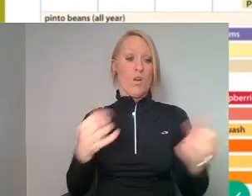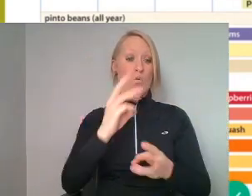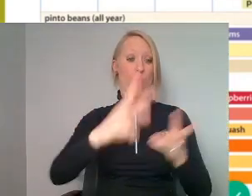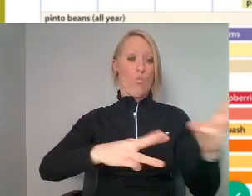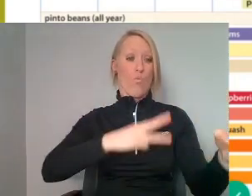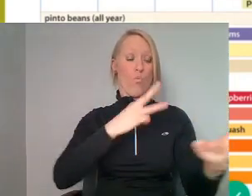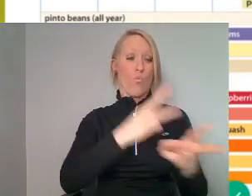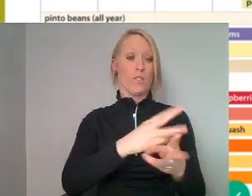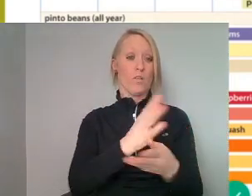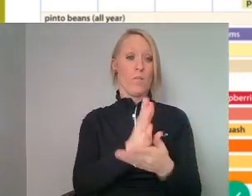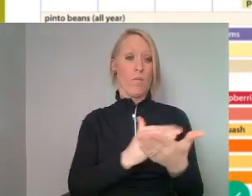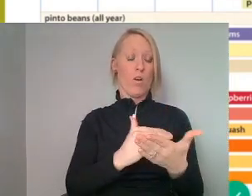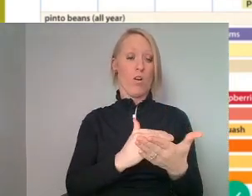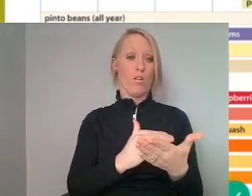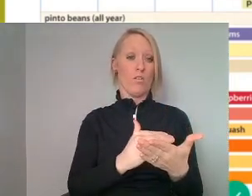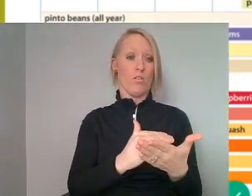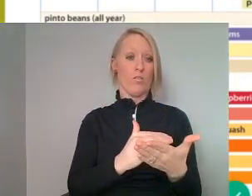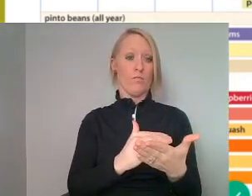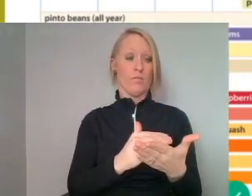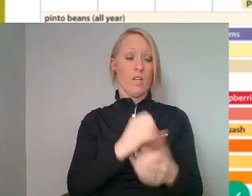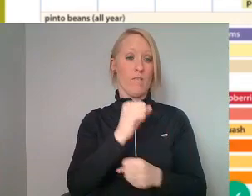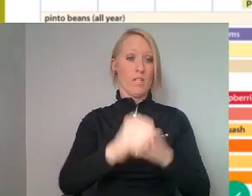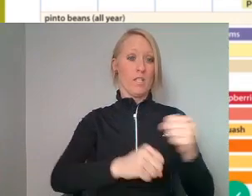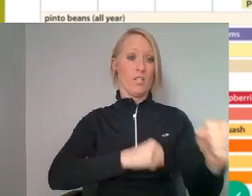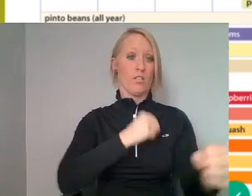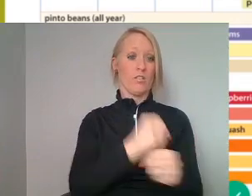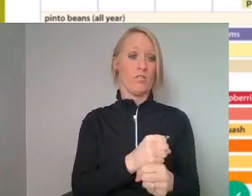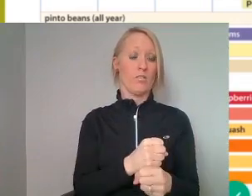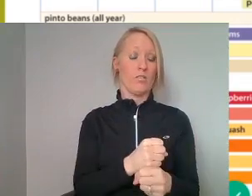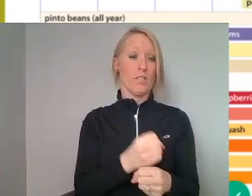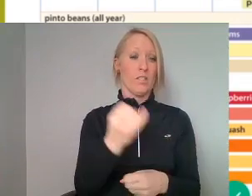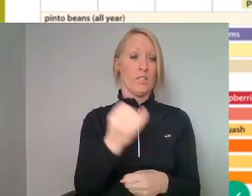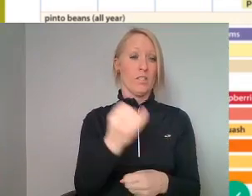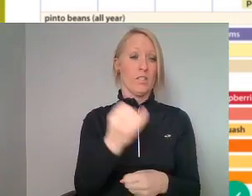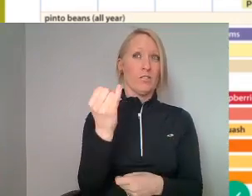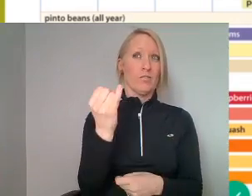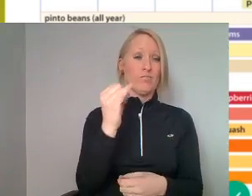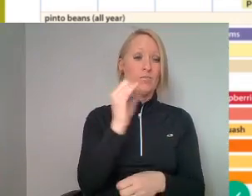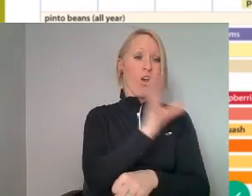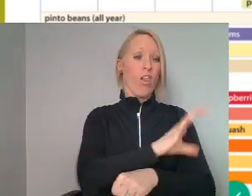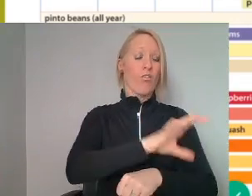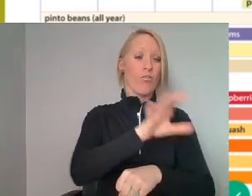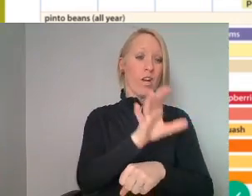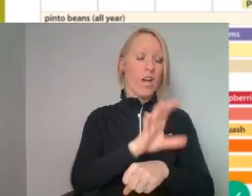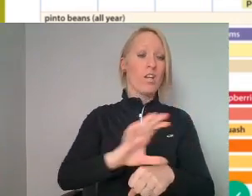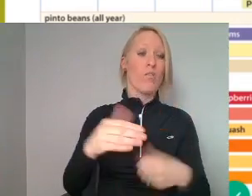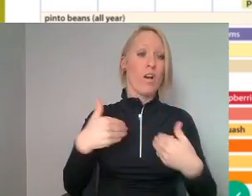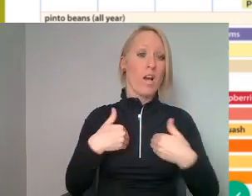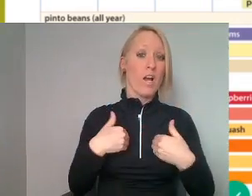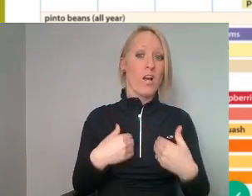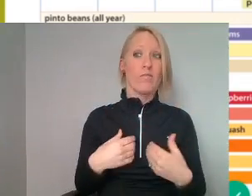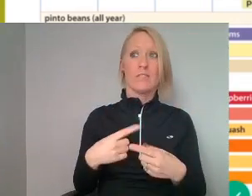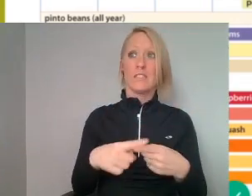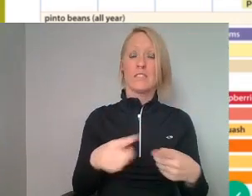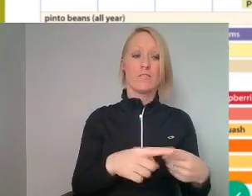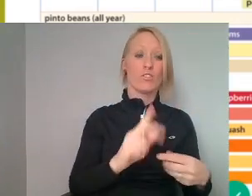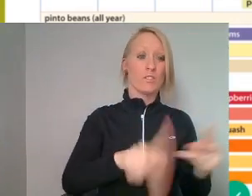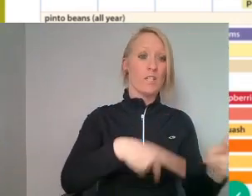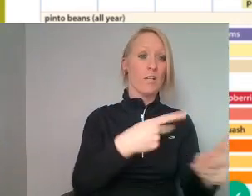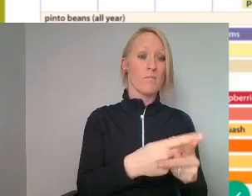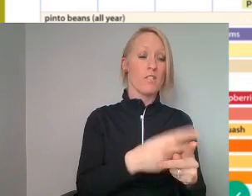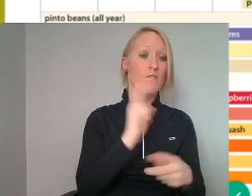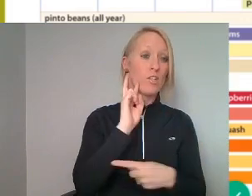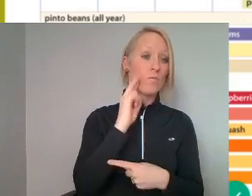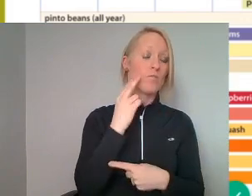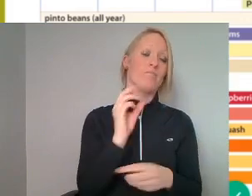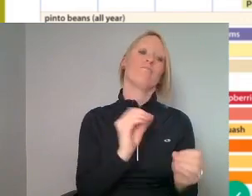So is Colorado producing a bunch of different fruits and vegetables? Not really, right? Because it's too cold. But you'll see like in May